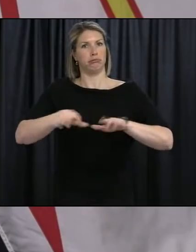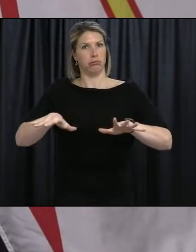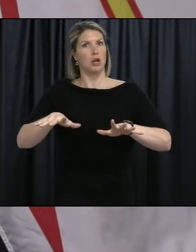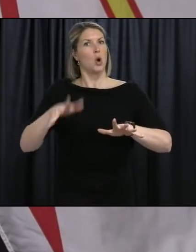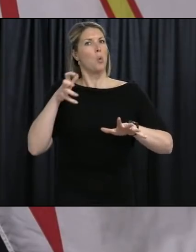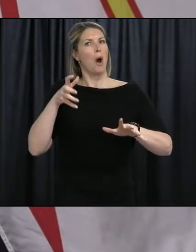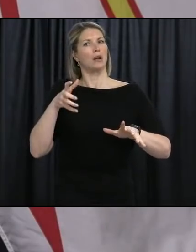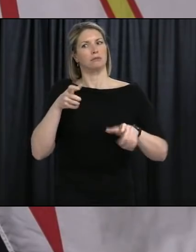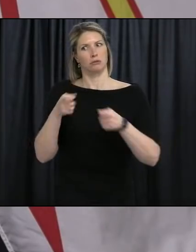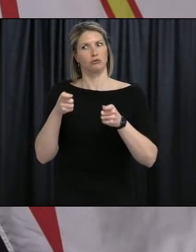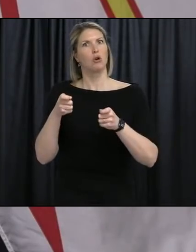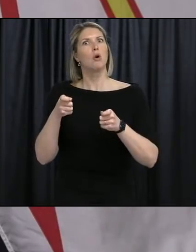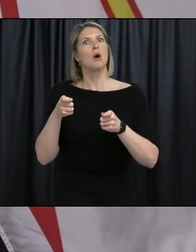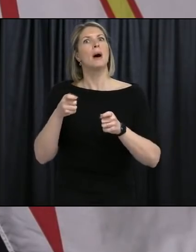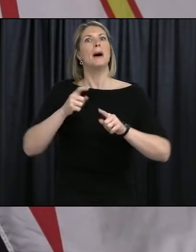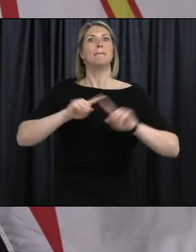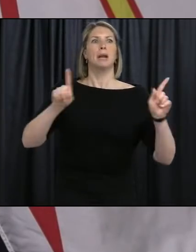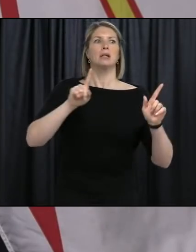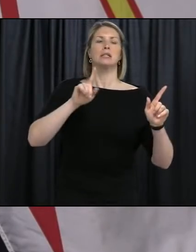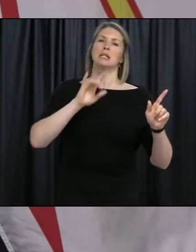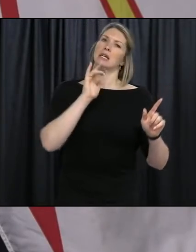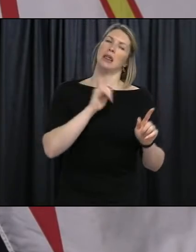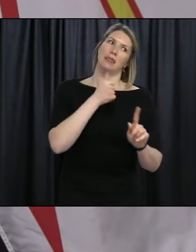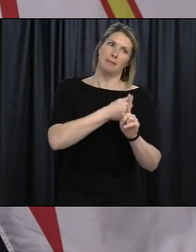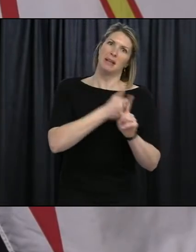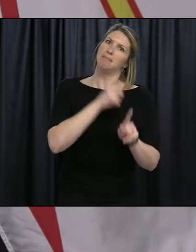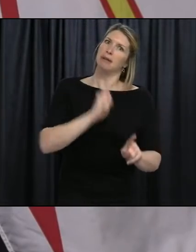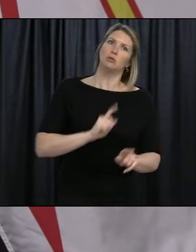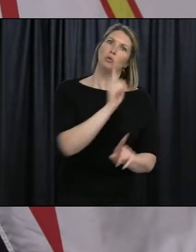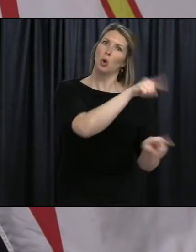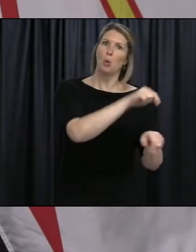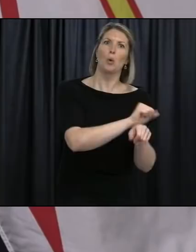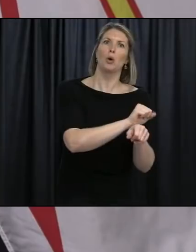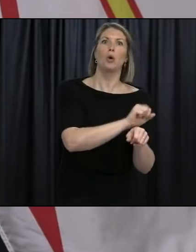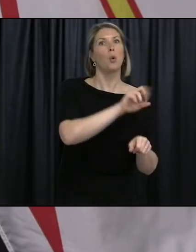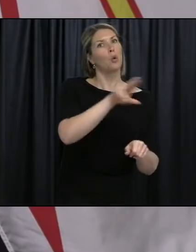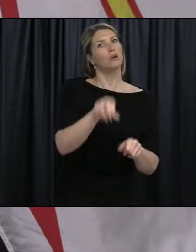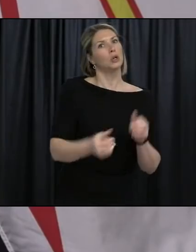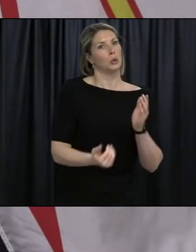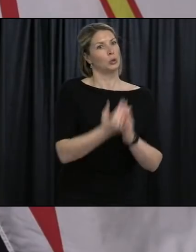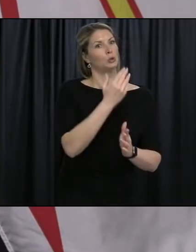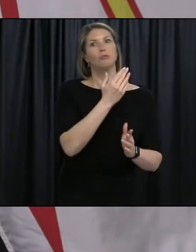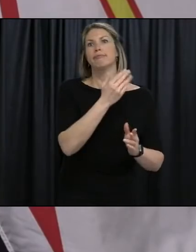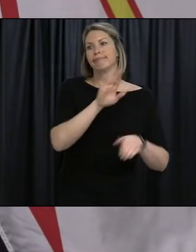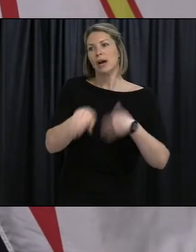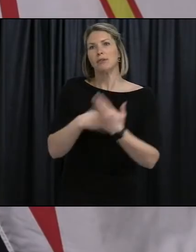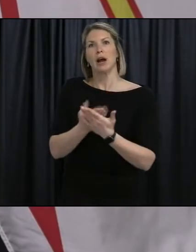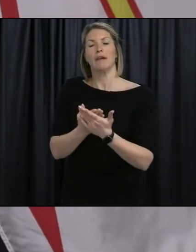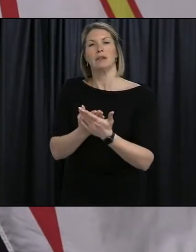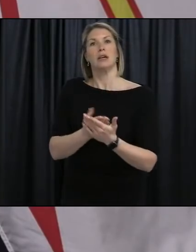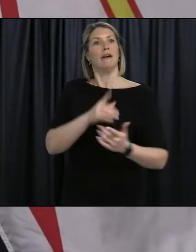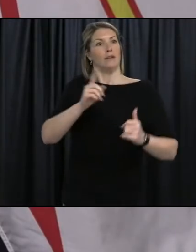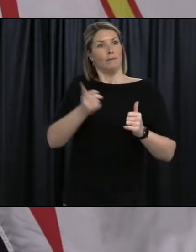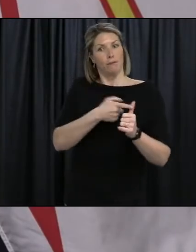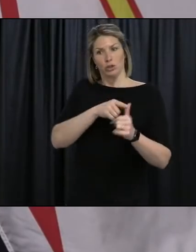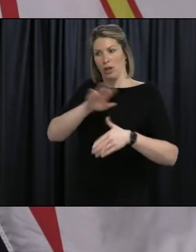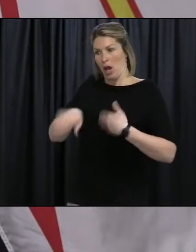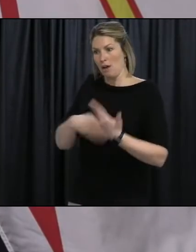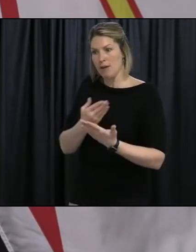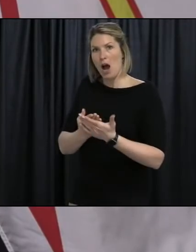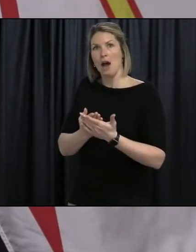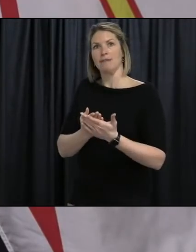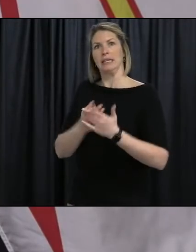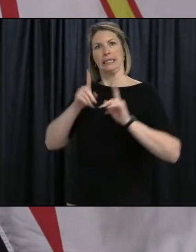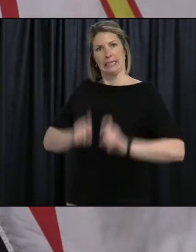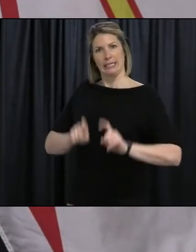continue. This protocol requires that essential workers be tested upon arrival to the province, and before